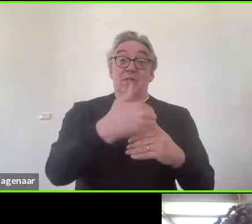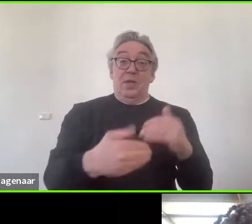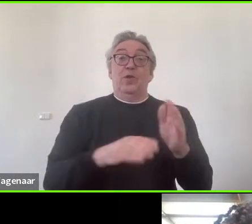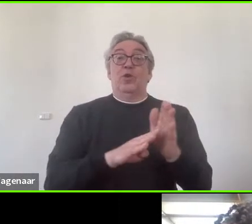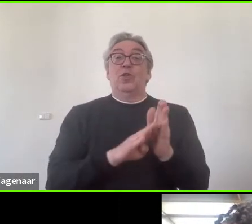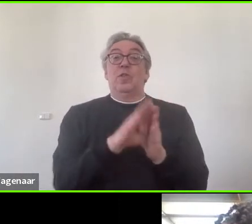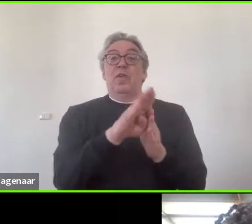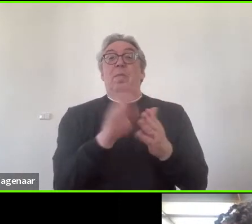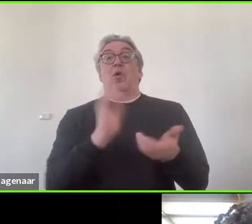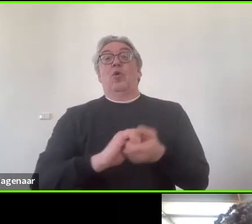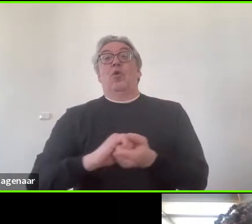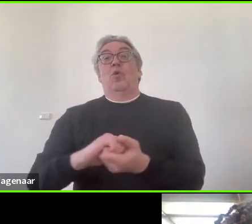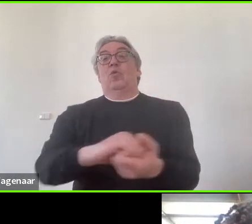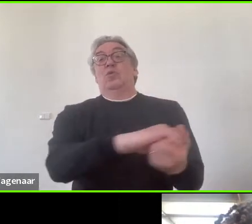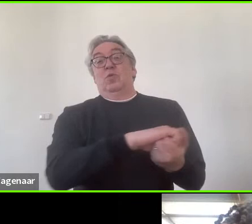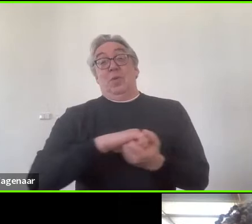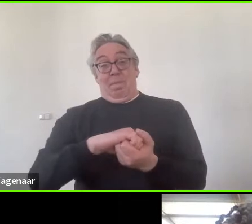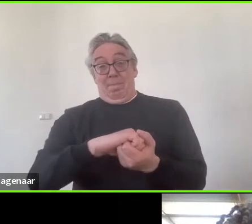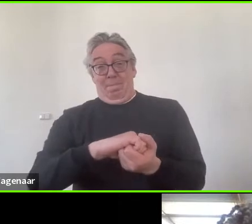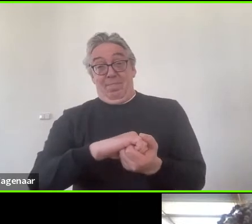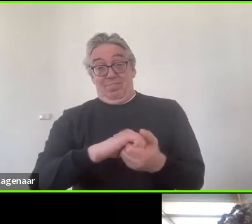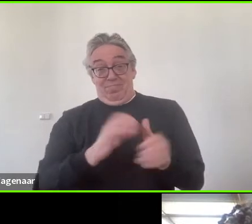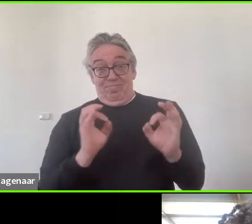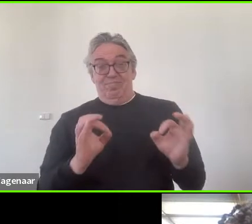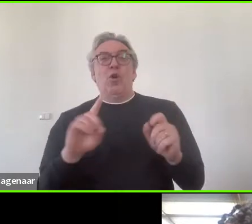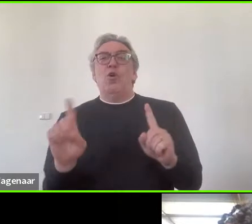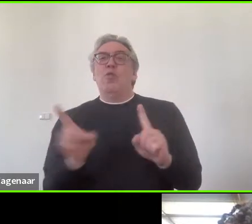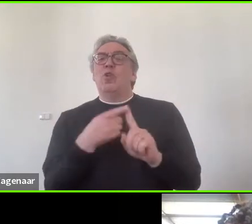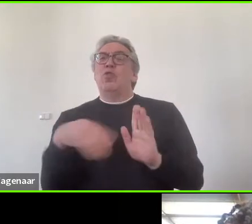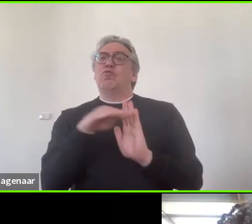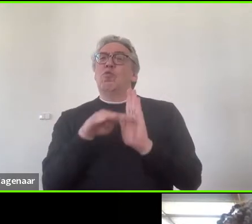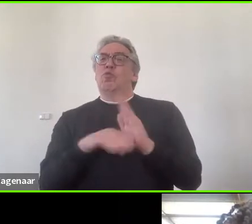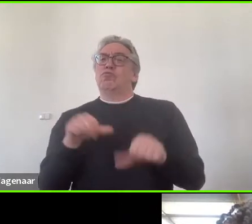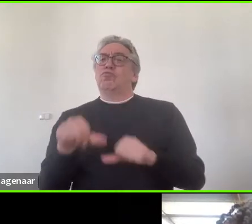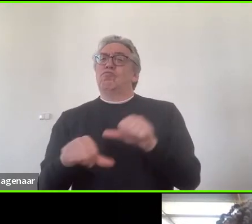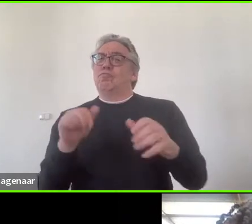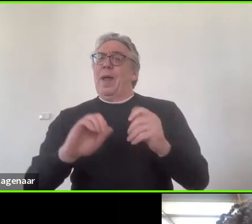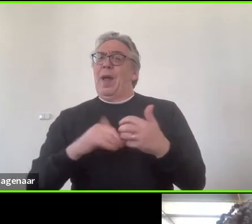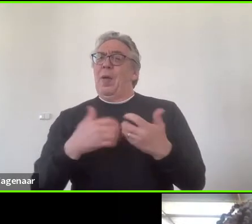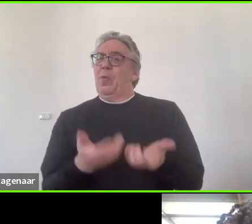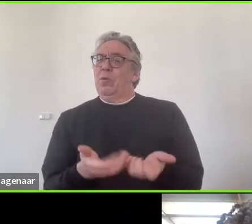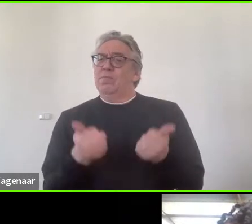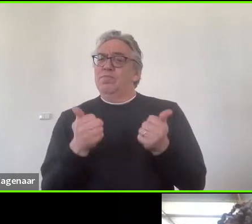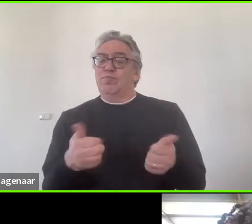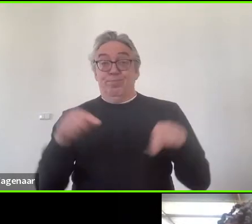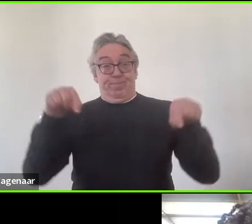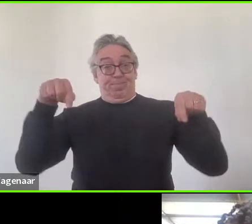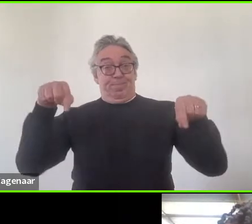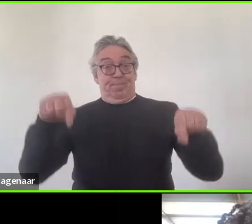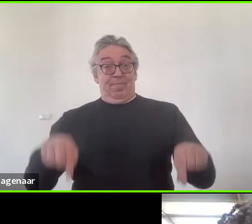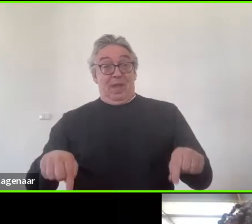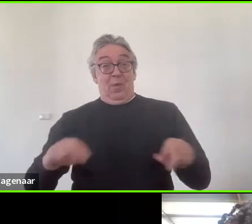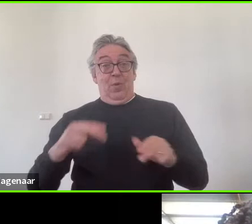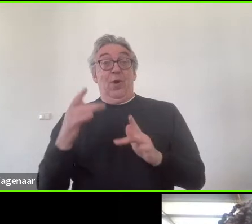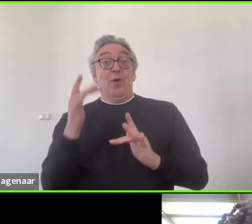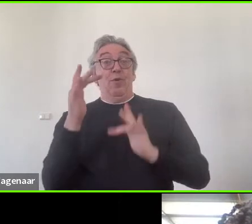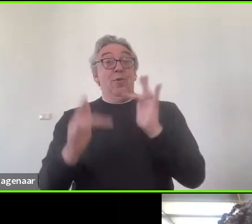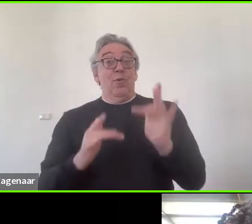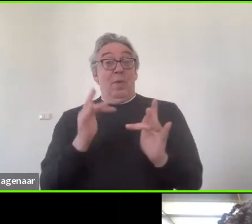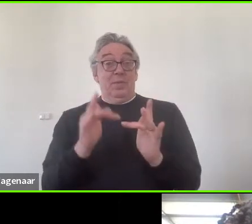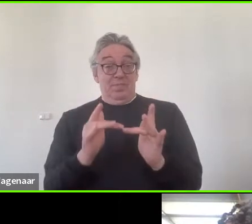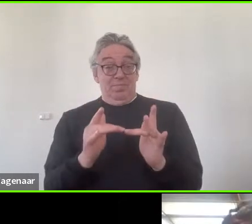start with some housekeeping rules. This session is being recorded and live streamed. International Sign